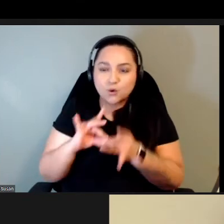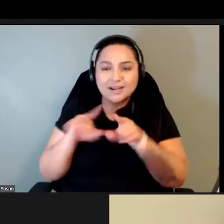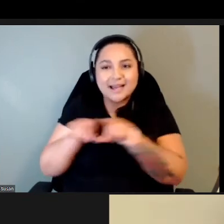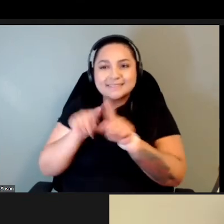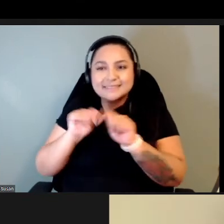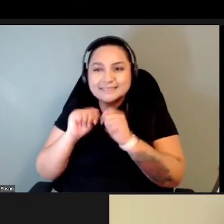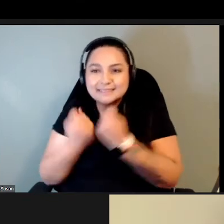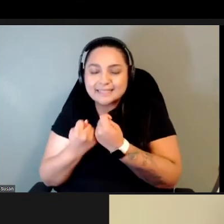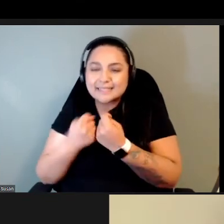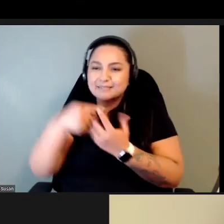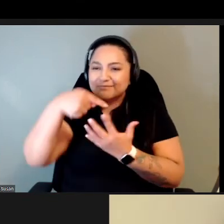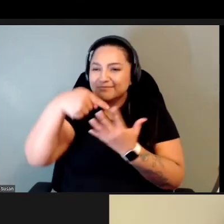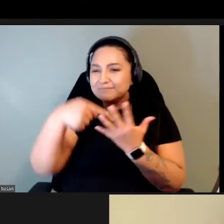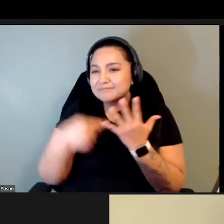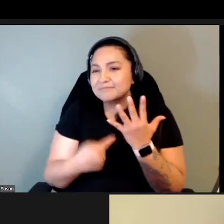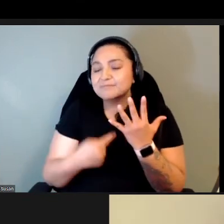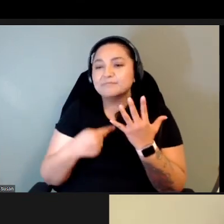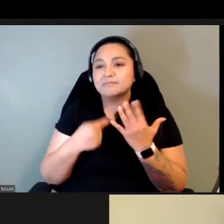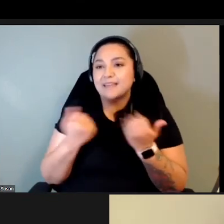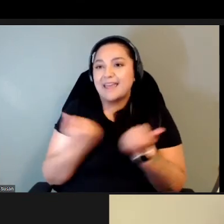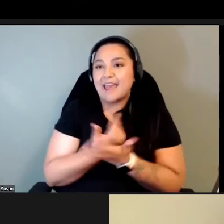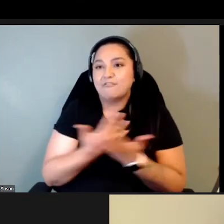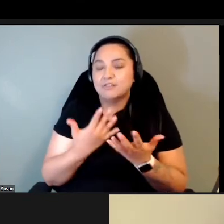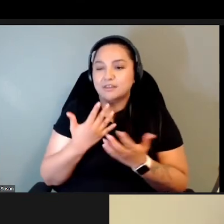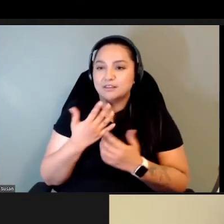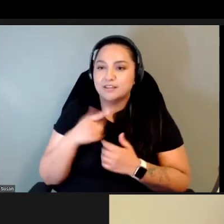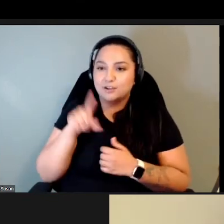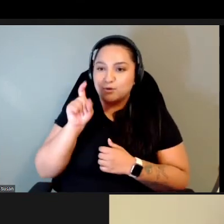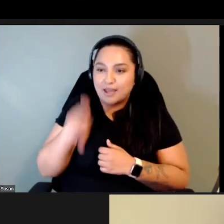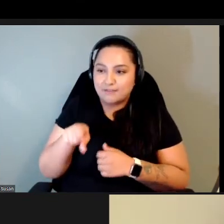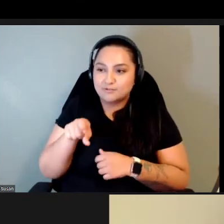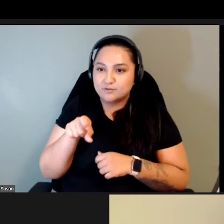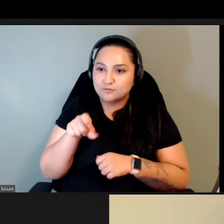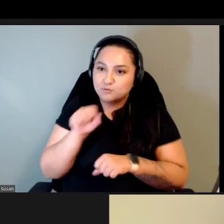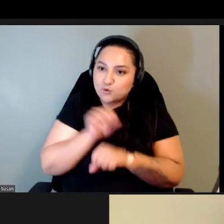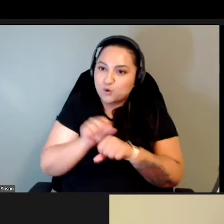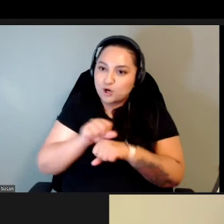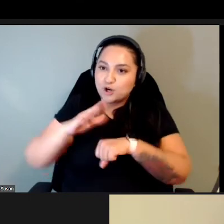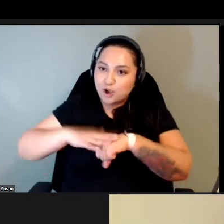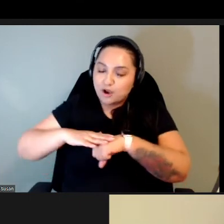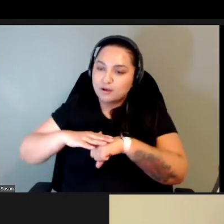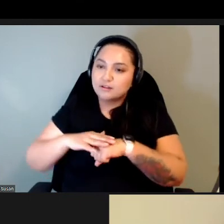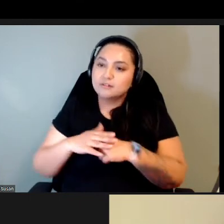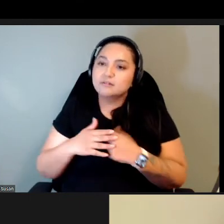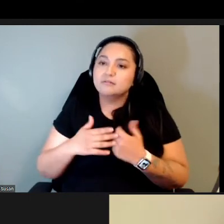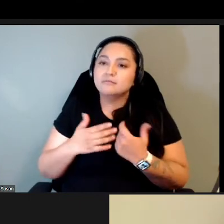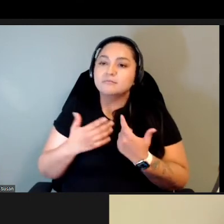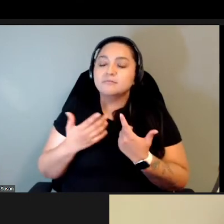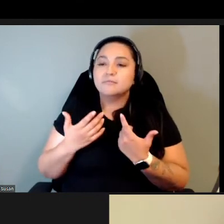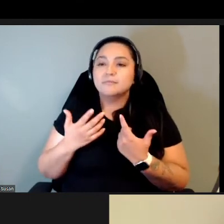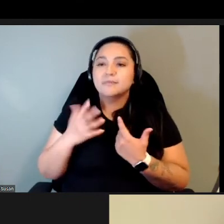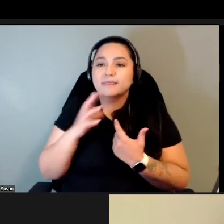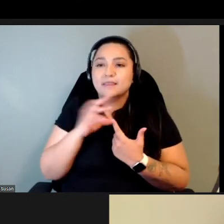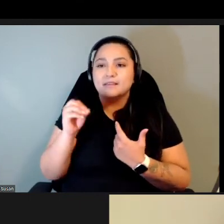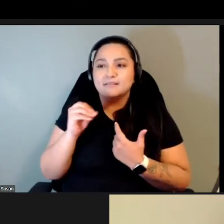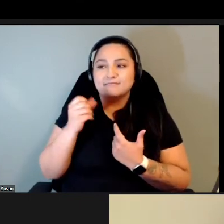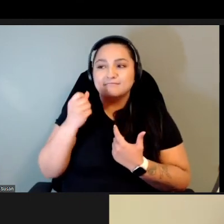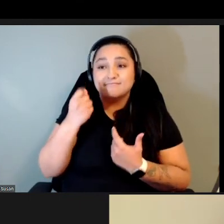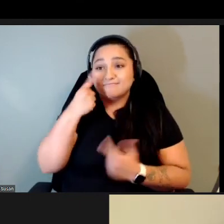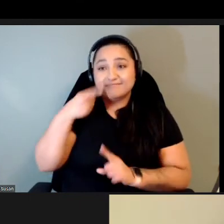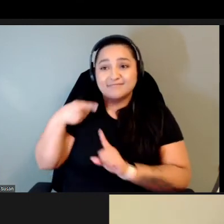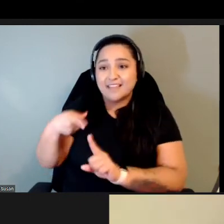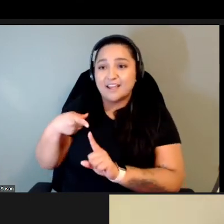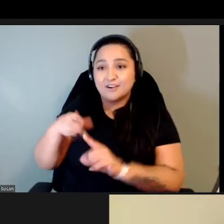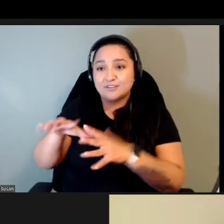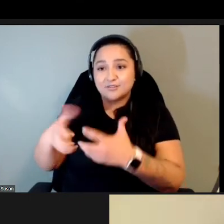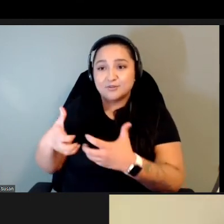these elements that you need to work in the reality, but the challenging thing is that they are 18-year-olds, so they